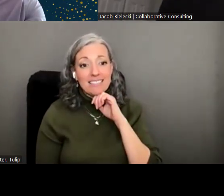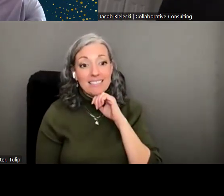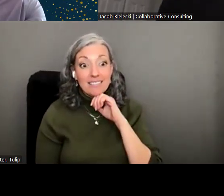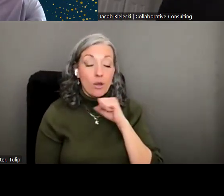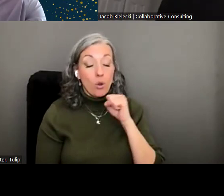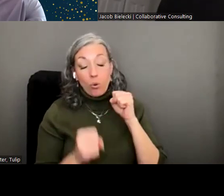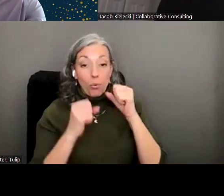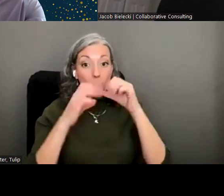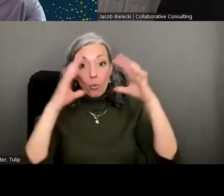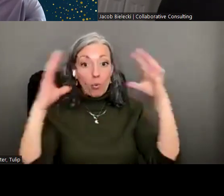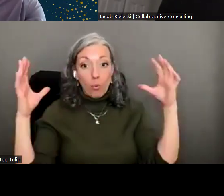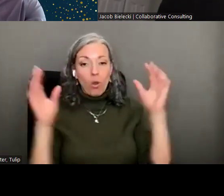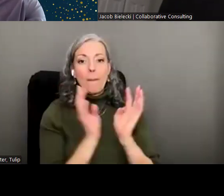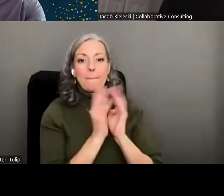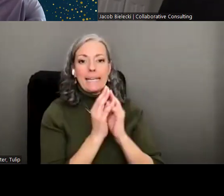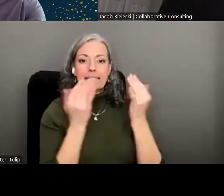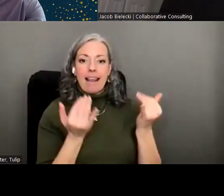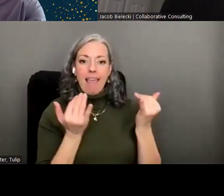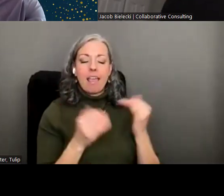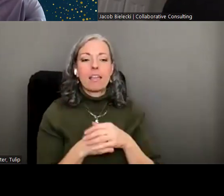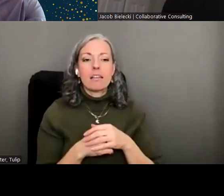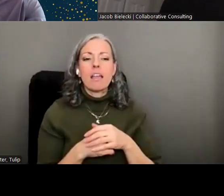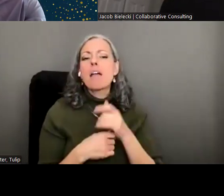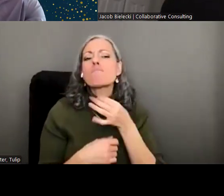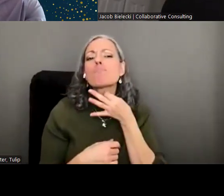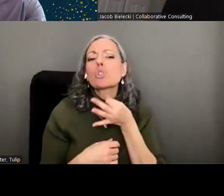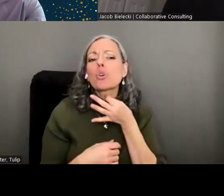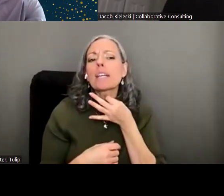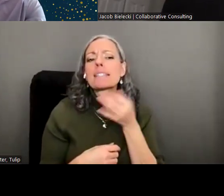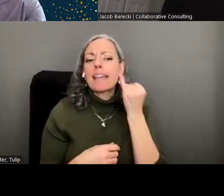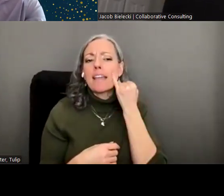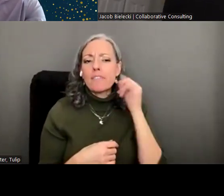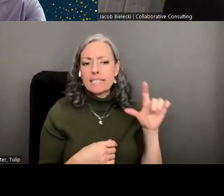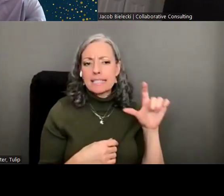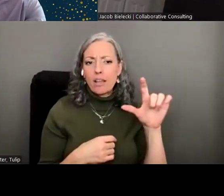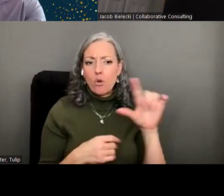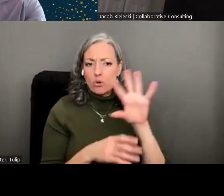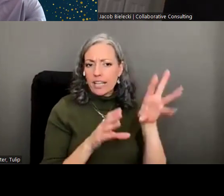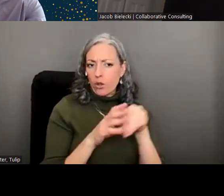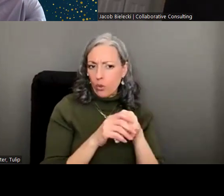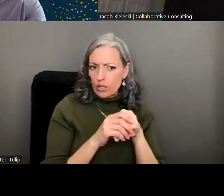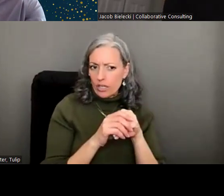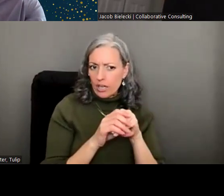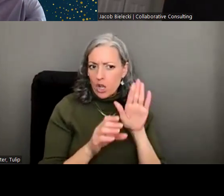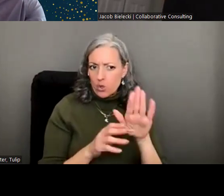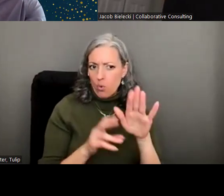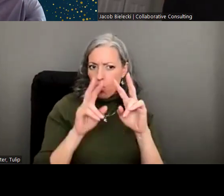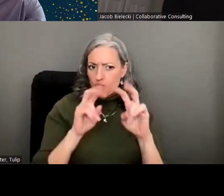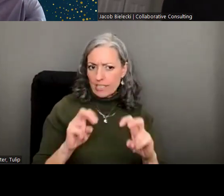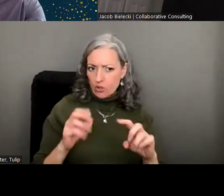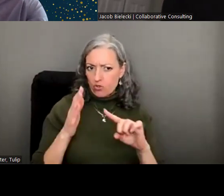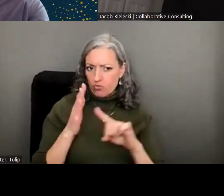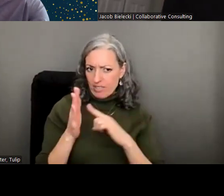illuminating meeting today. I'm curious if stakeholders were included in your research who